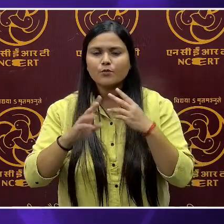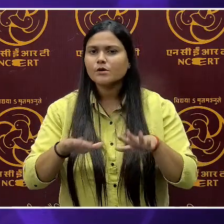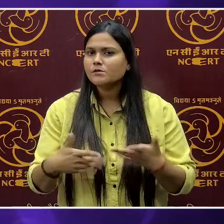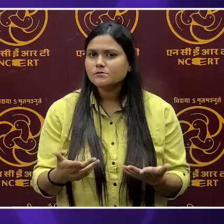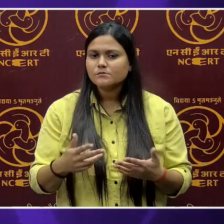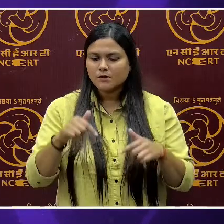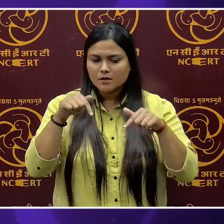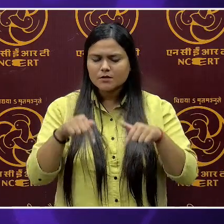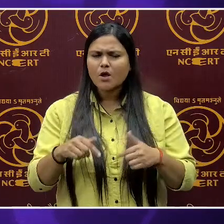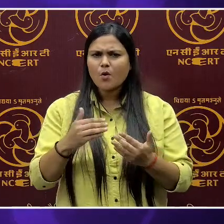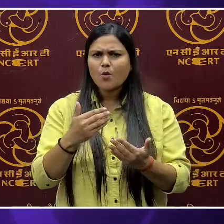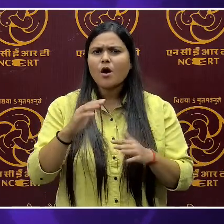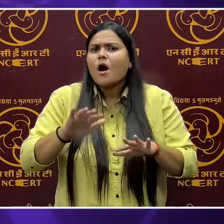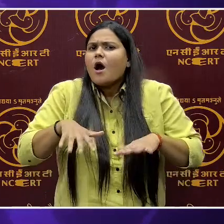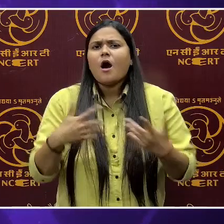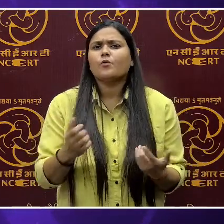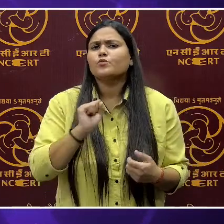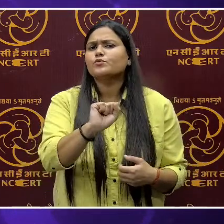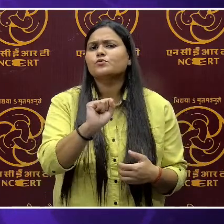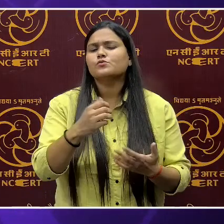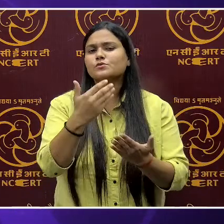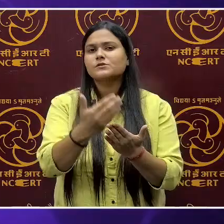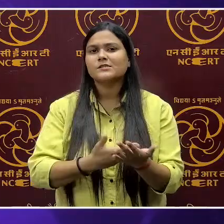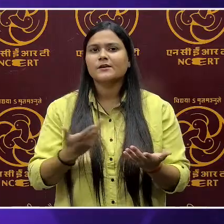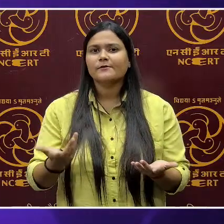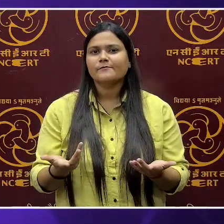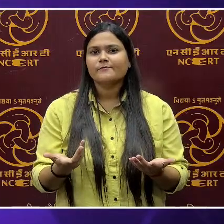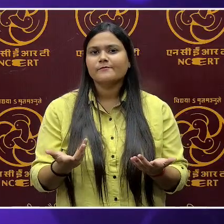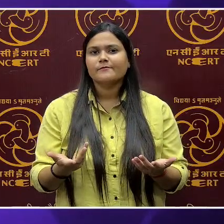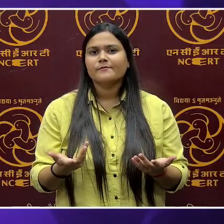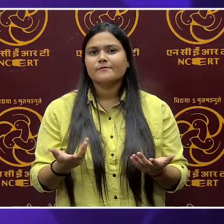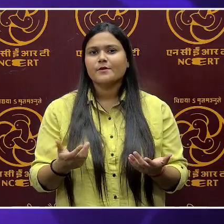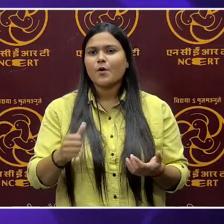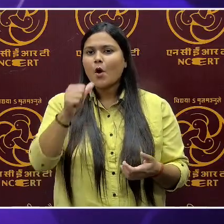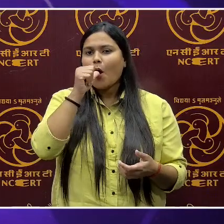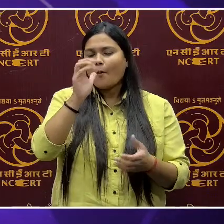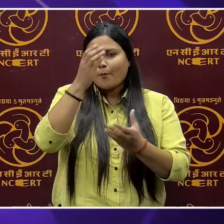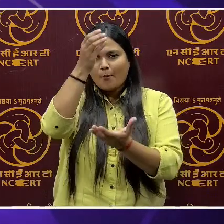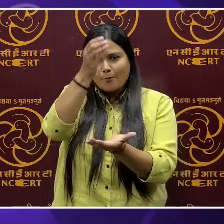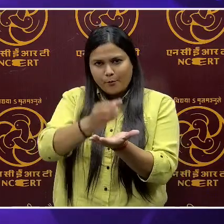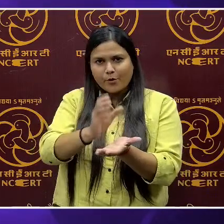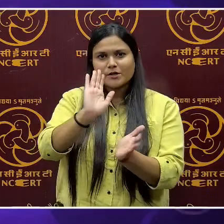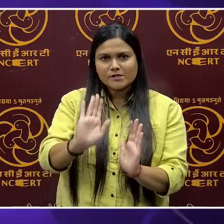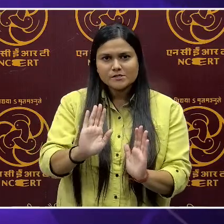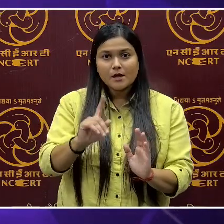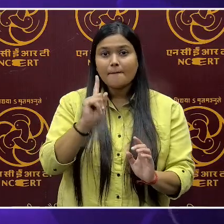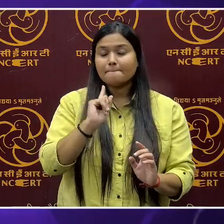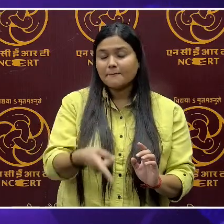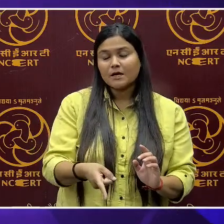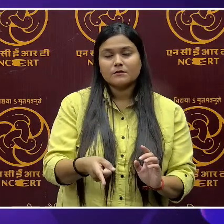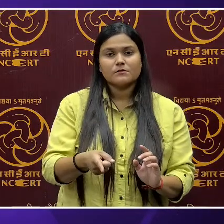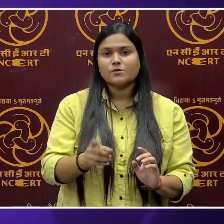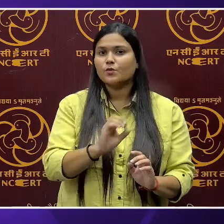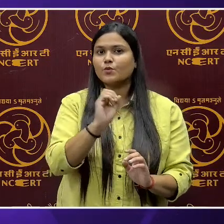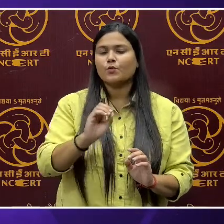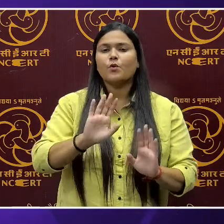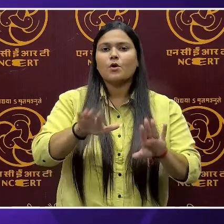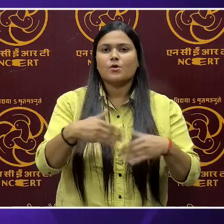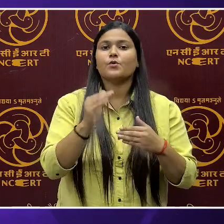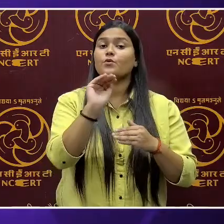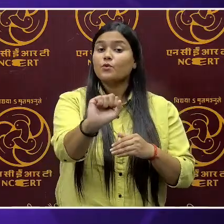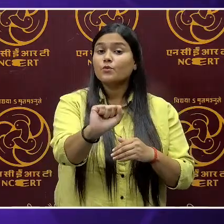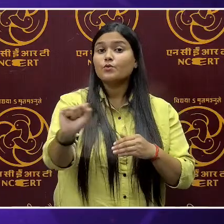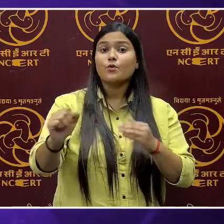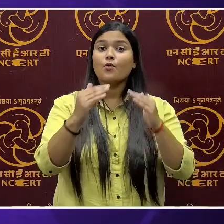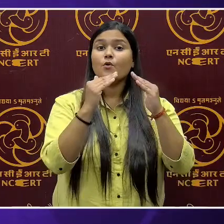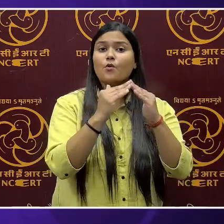now? Students? I mean, you can see, yes, Bisleri bottles are there, but at home, how do you store water?